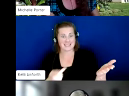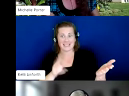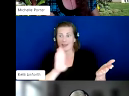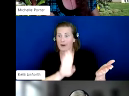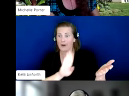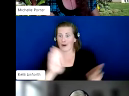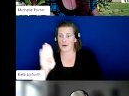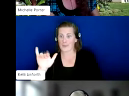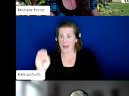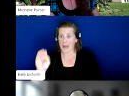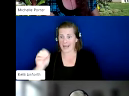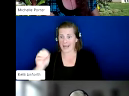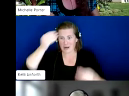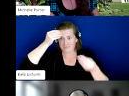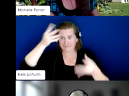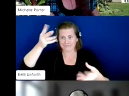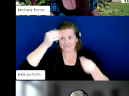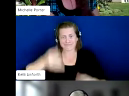has a lot of credentials